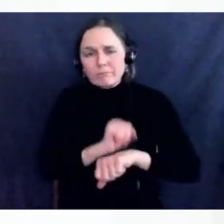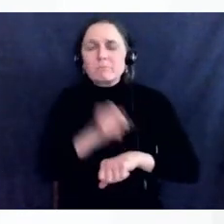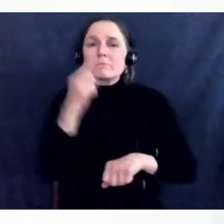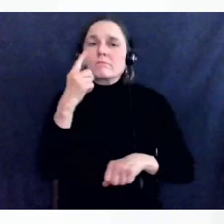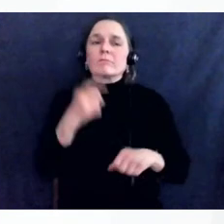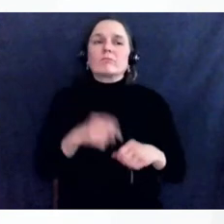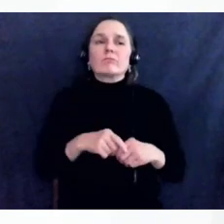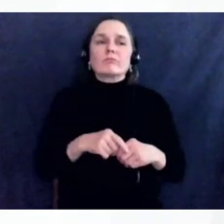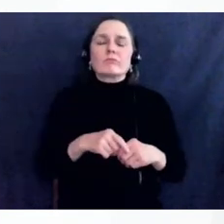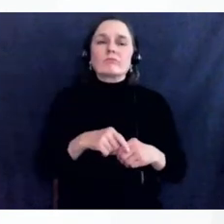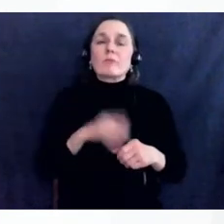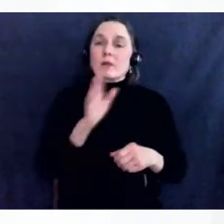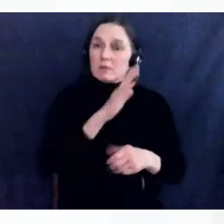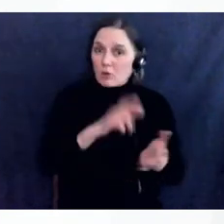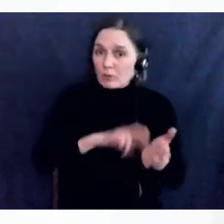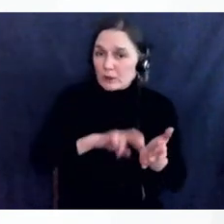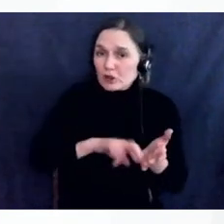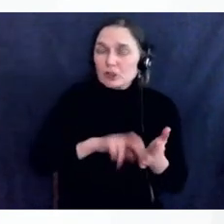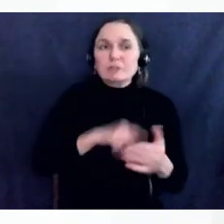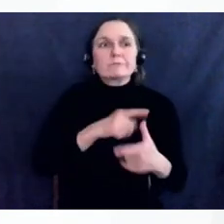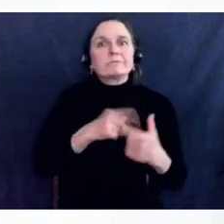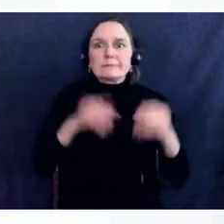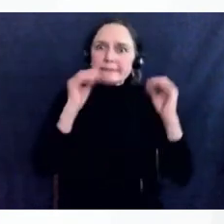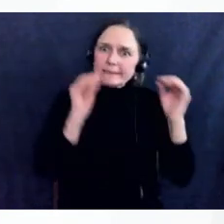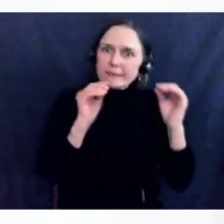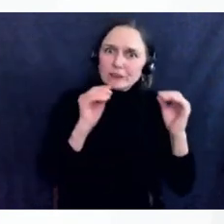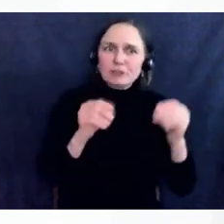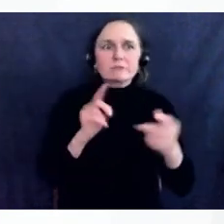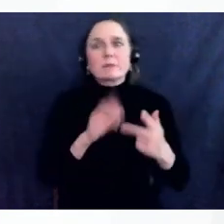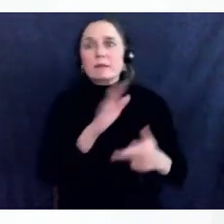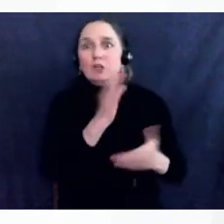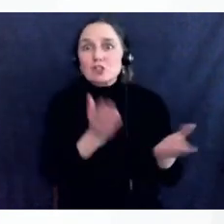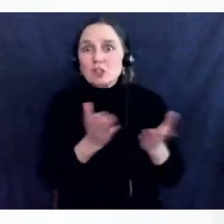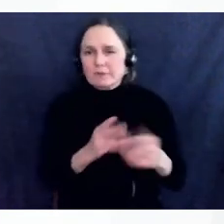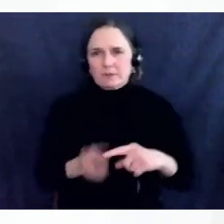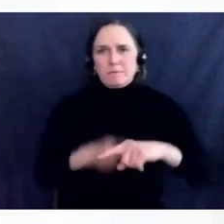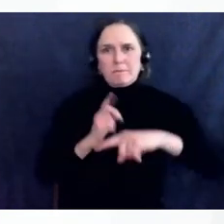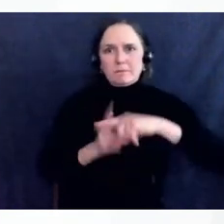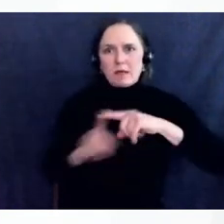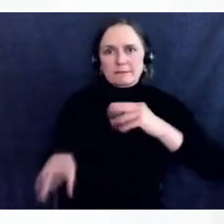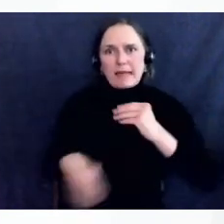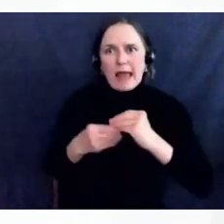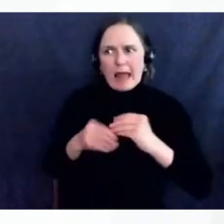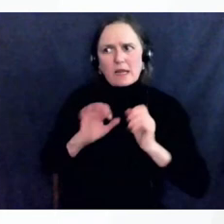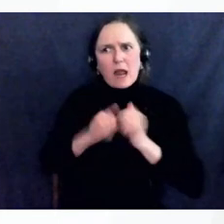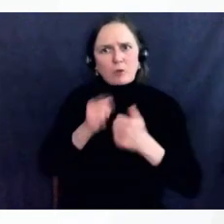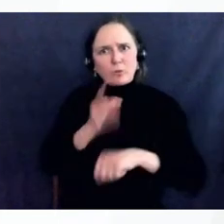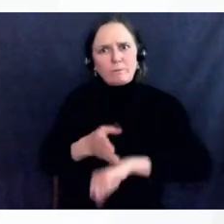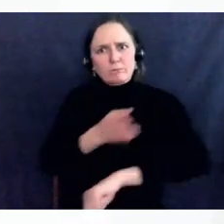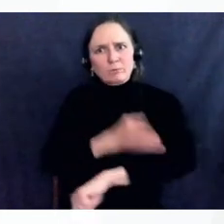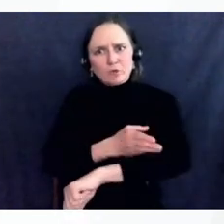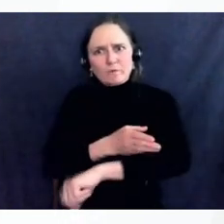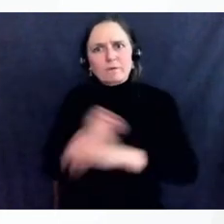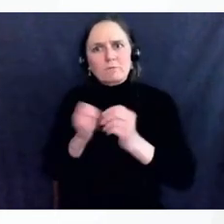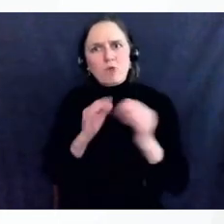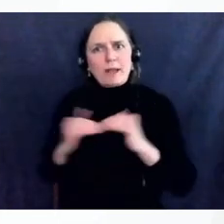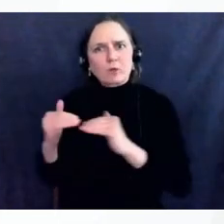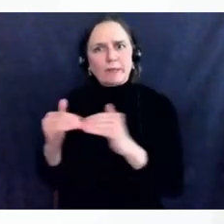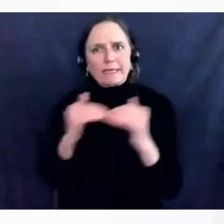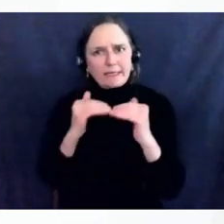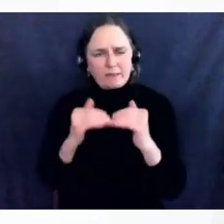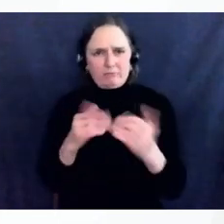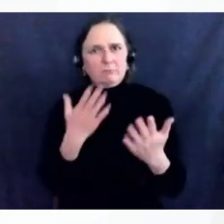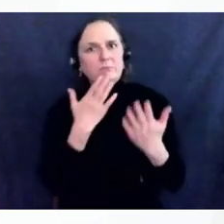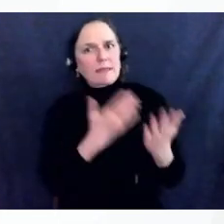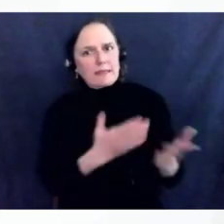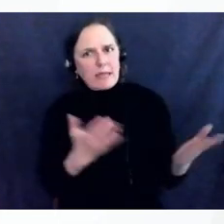service, have laid much of the groundwork for what we need to undertake next. So here's what we've undertaken so